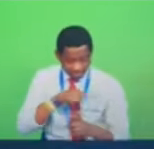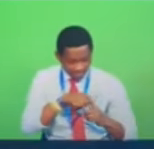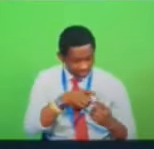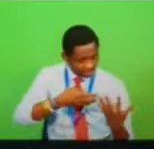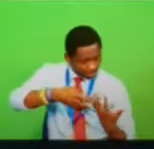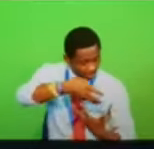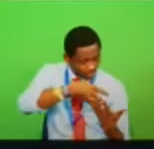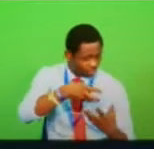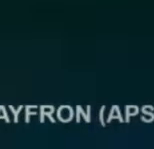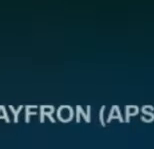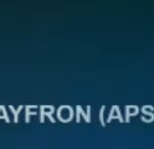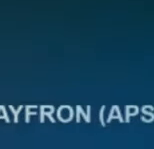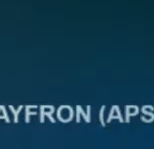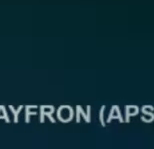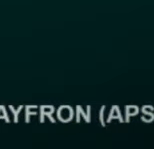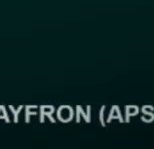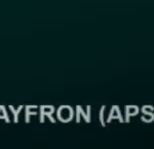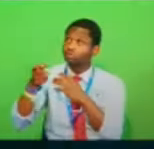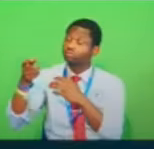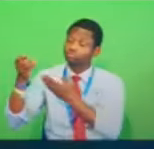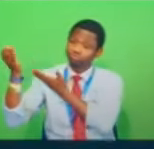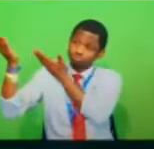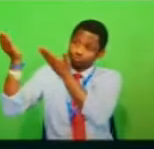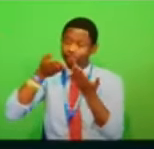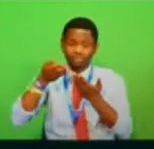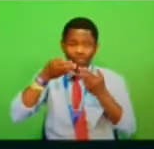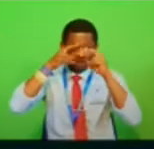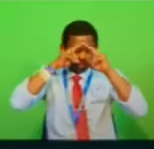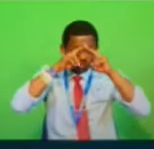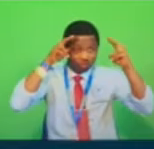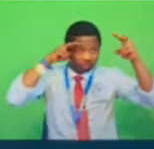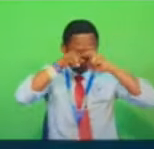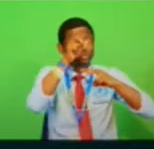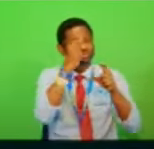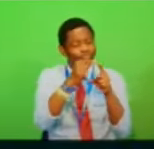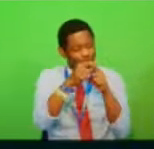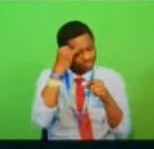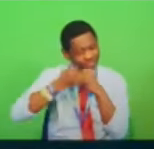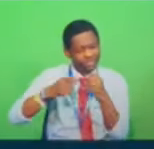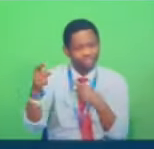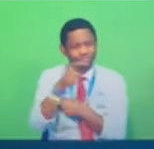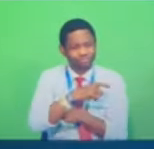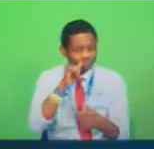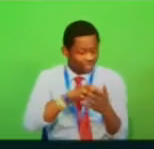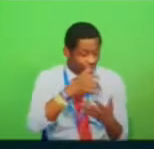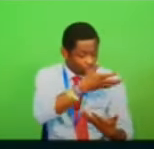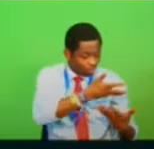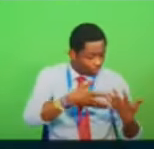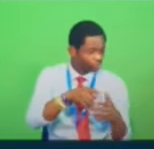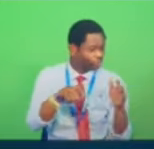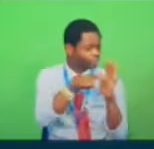situations, God releases a prophetic word for the last days. That in the midst of all the